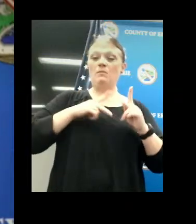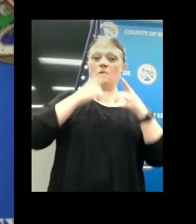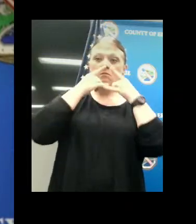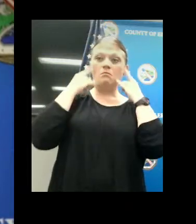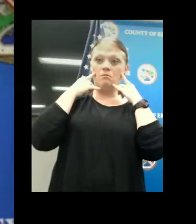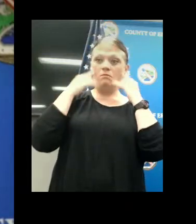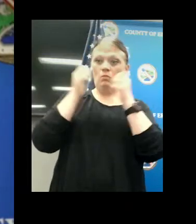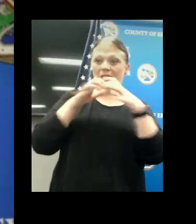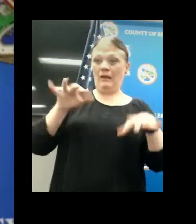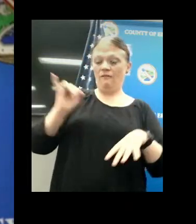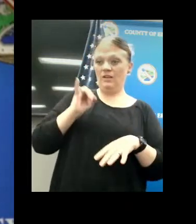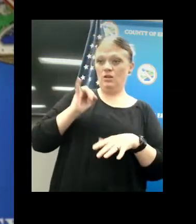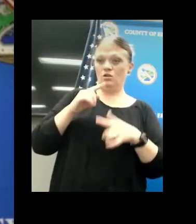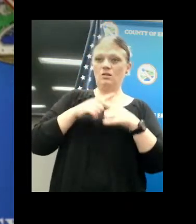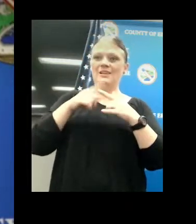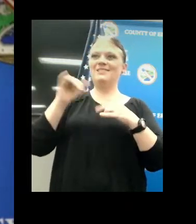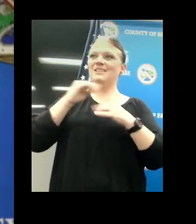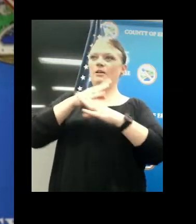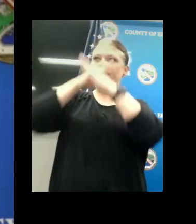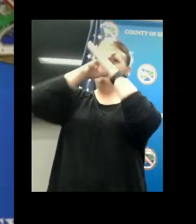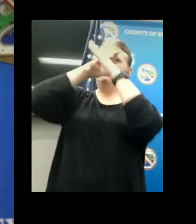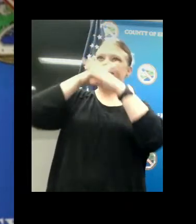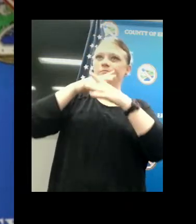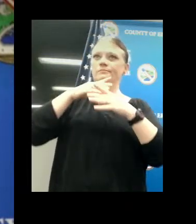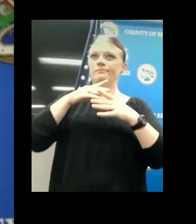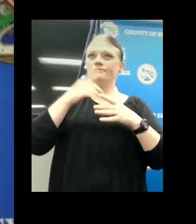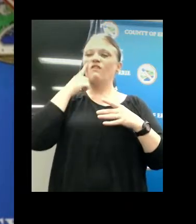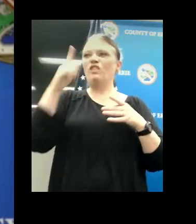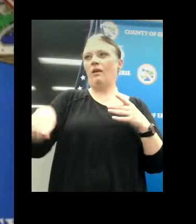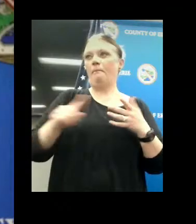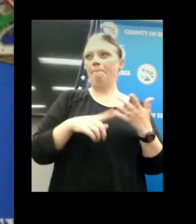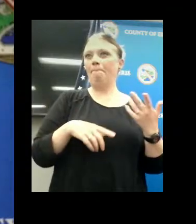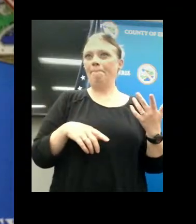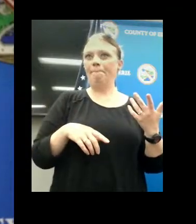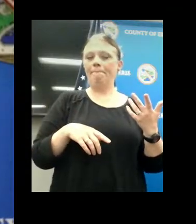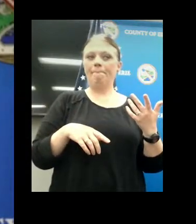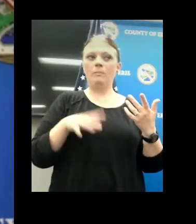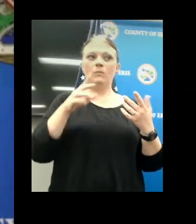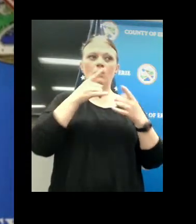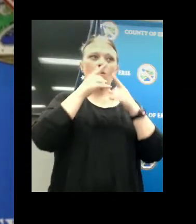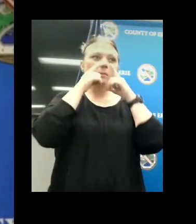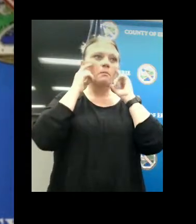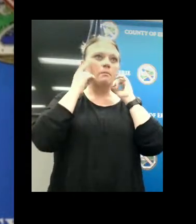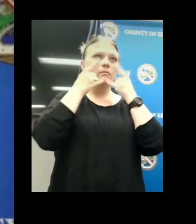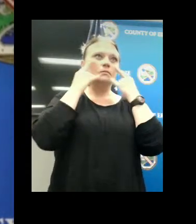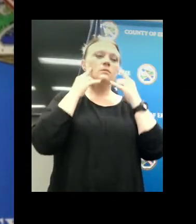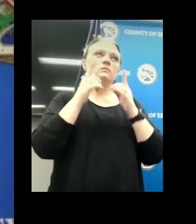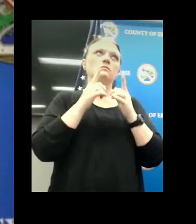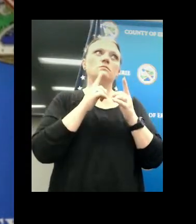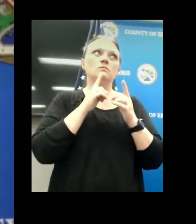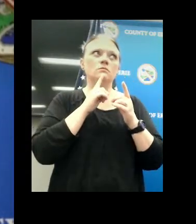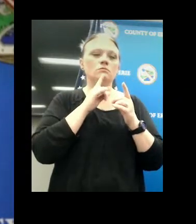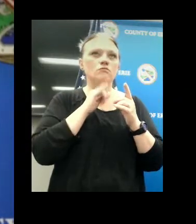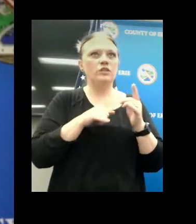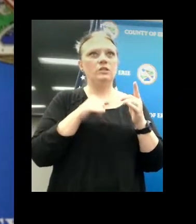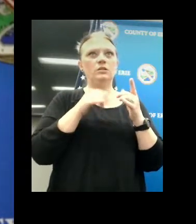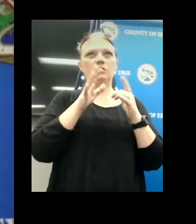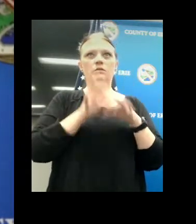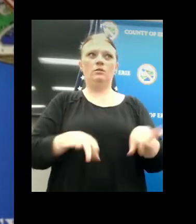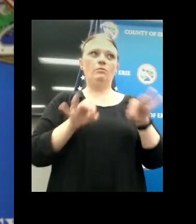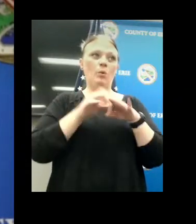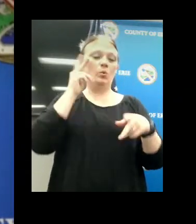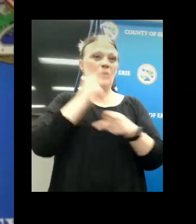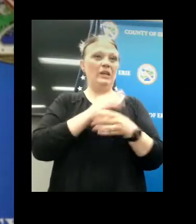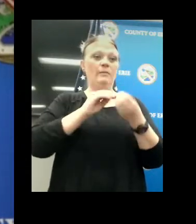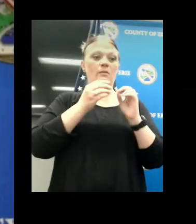aren't infected, it also acts as a barrier for them, a barrier protection for them. So masks are super important. Now, remember, keeping the